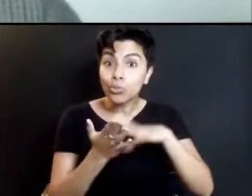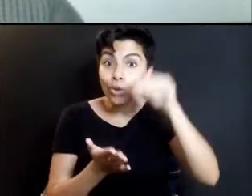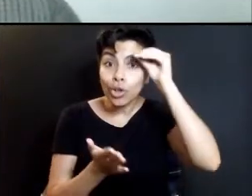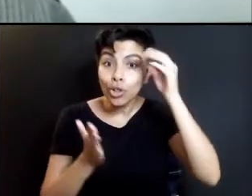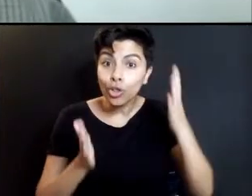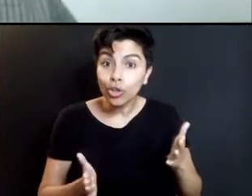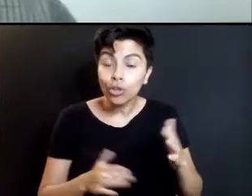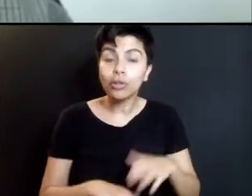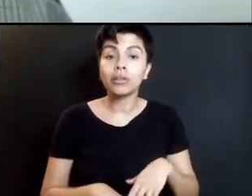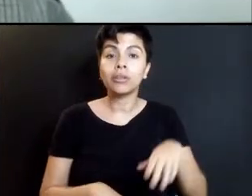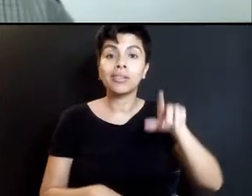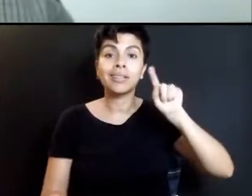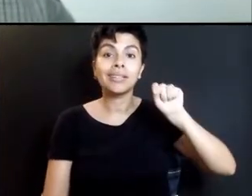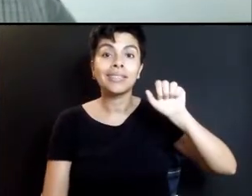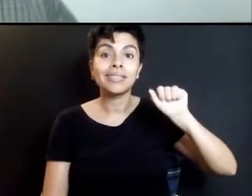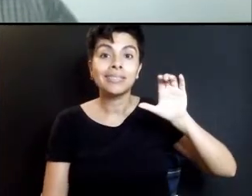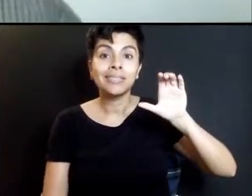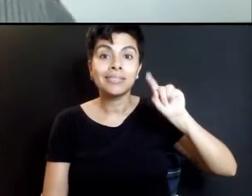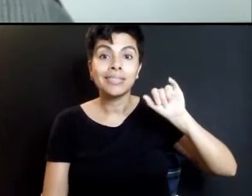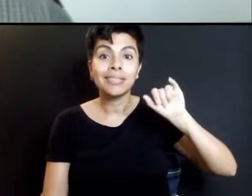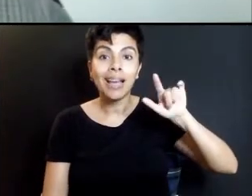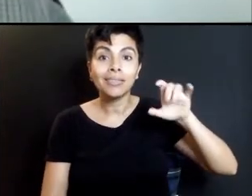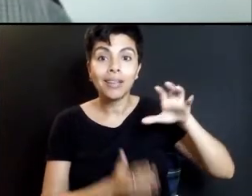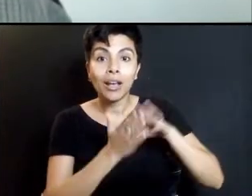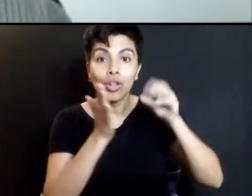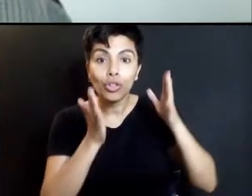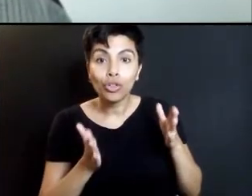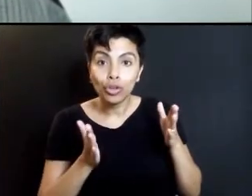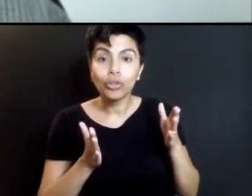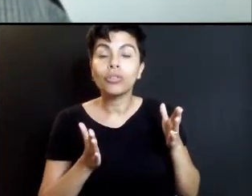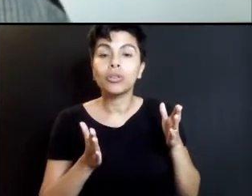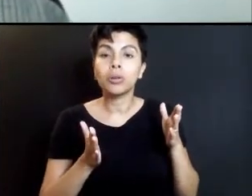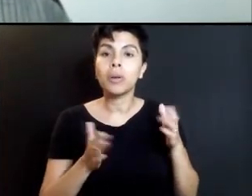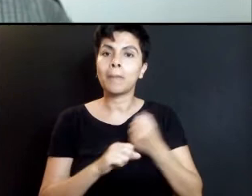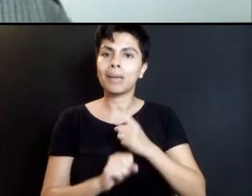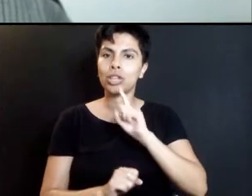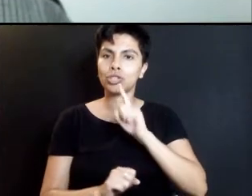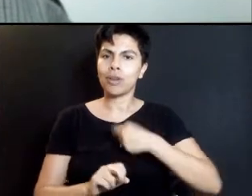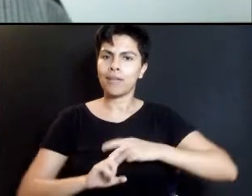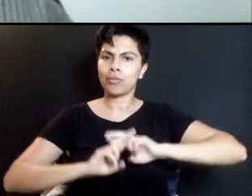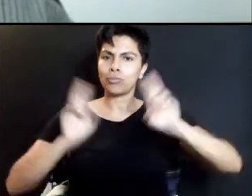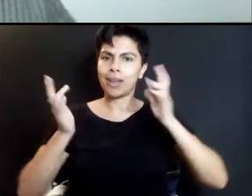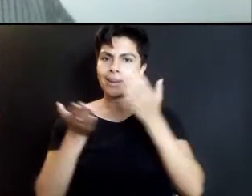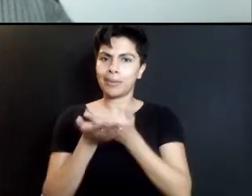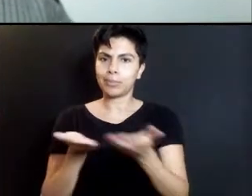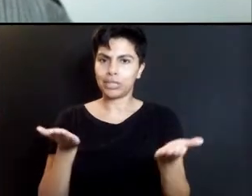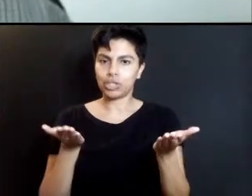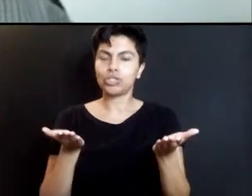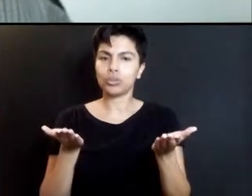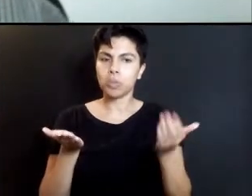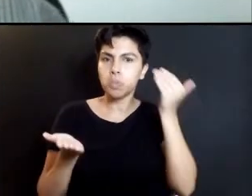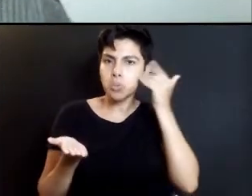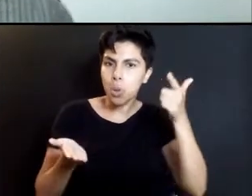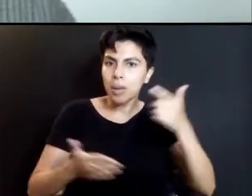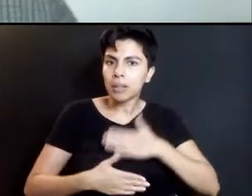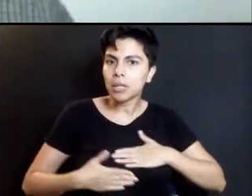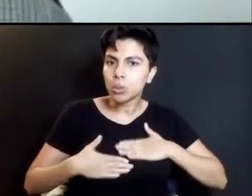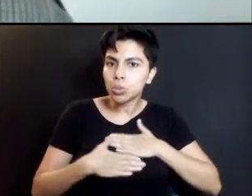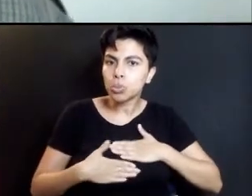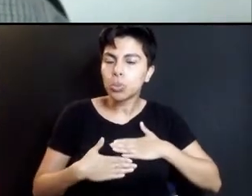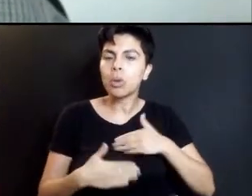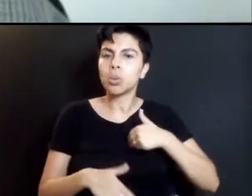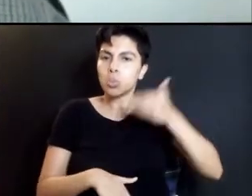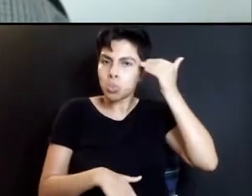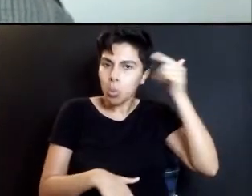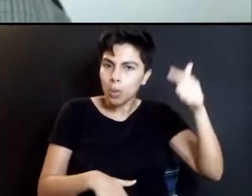learner? A tactile learner? Get materials together that your child enjoys and are